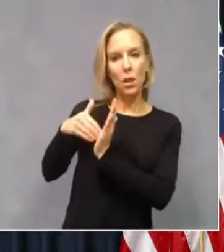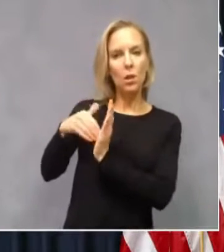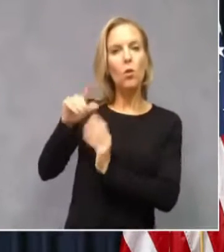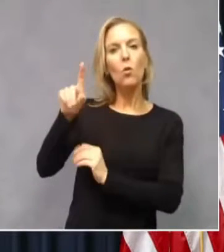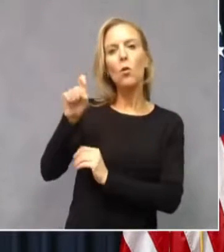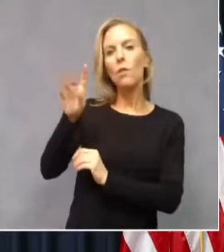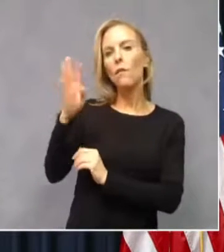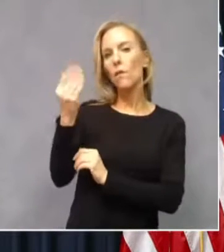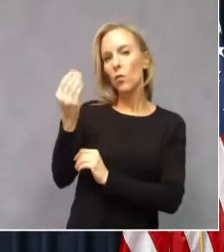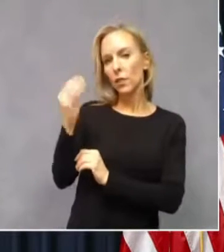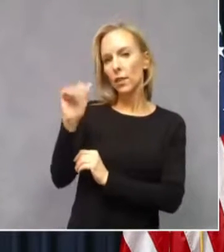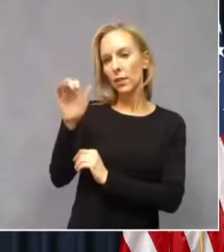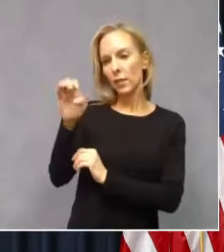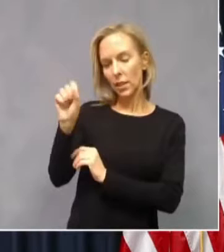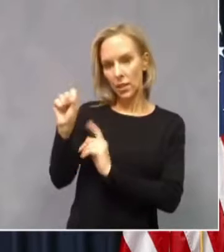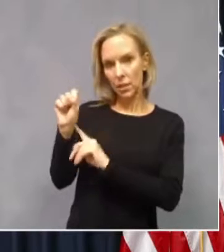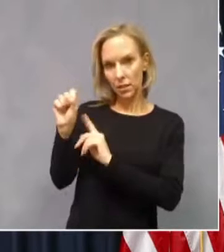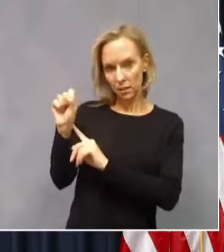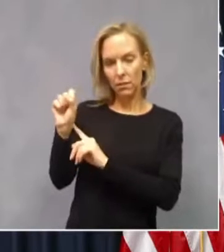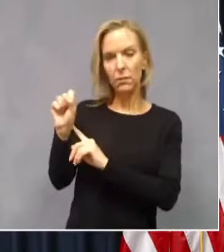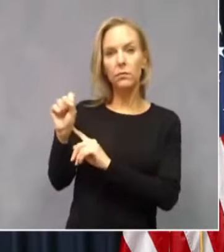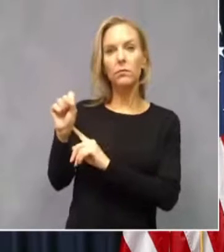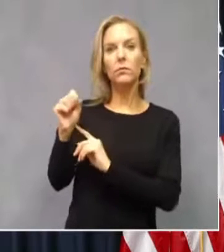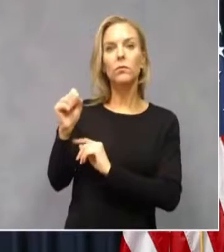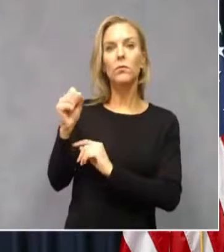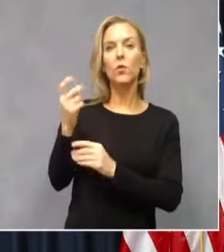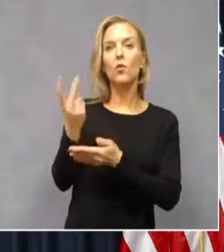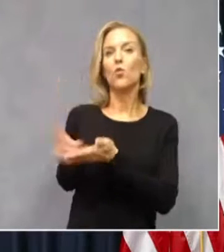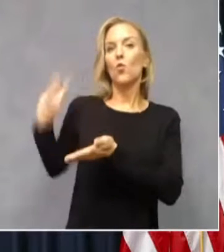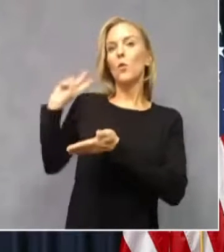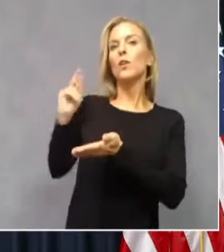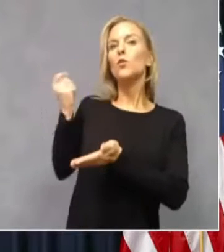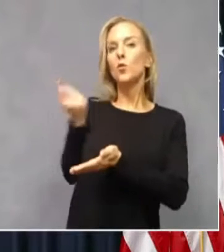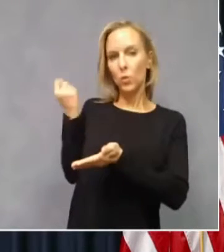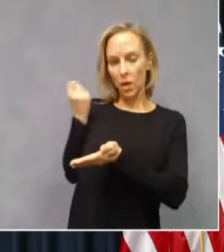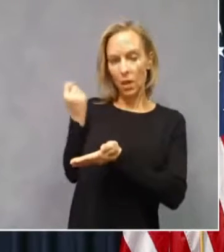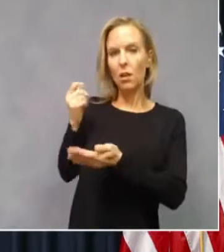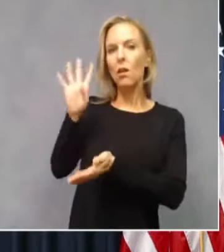3,114 cases we reported. The Tuesday before,